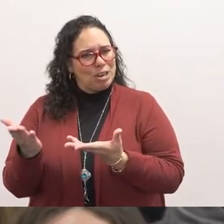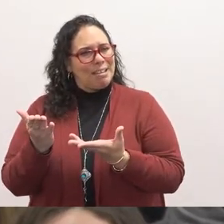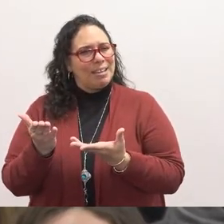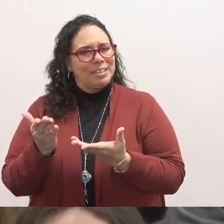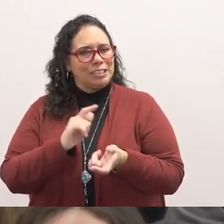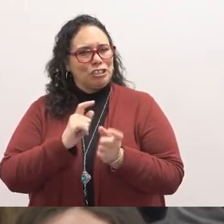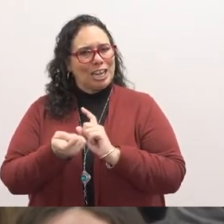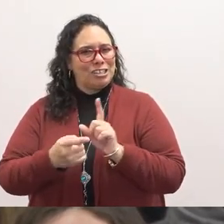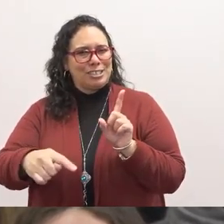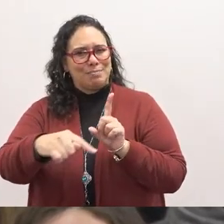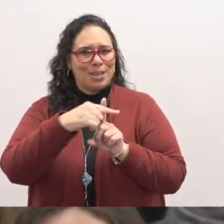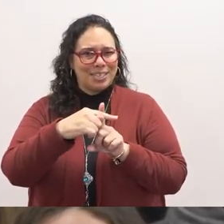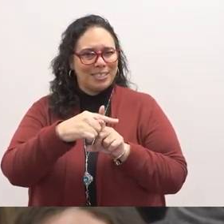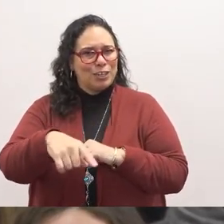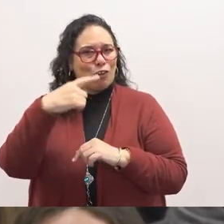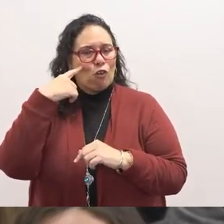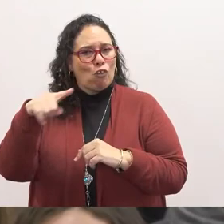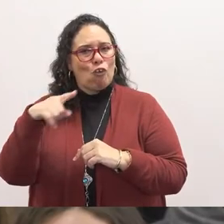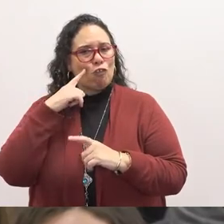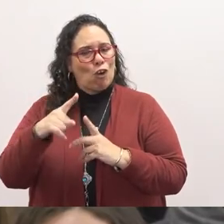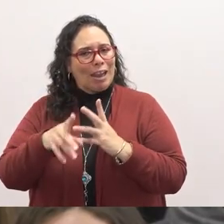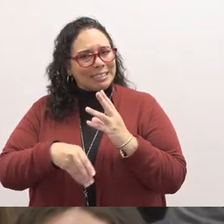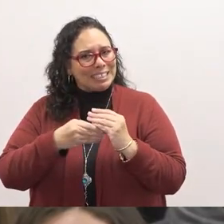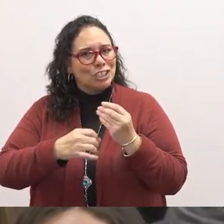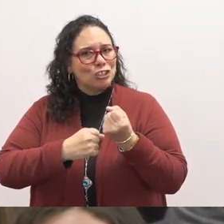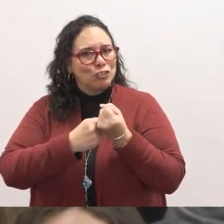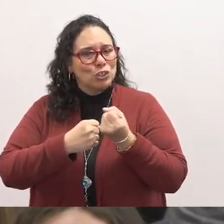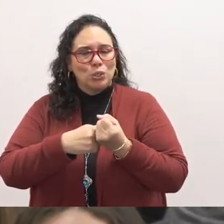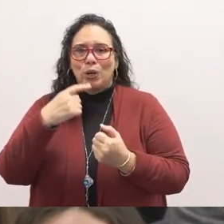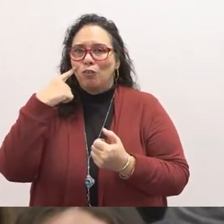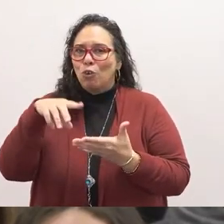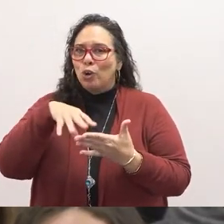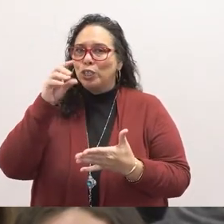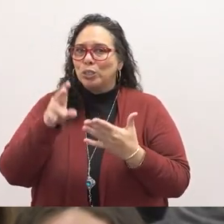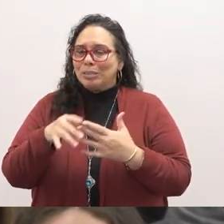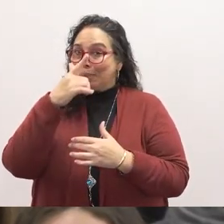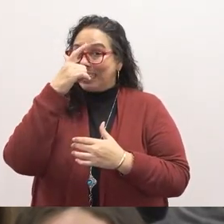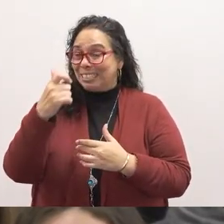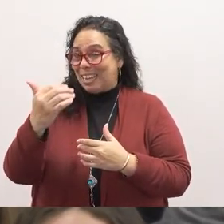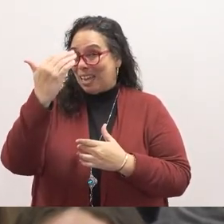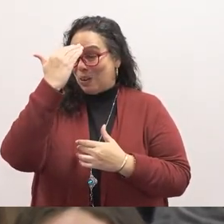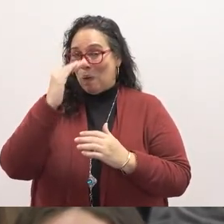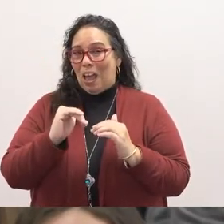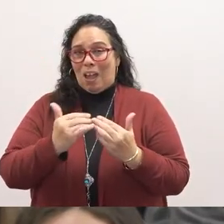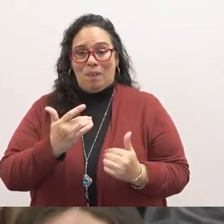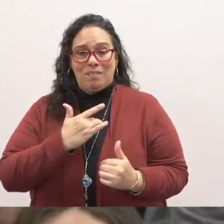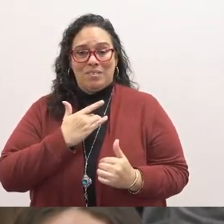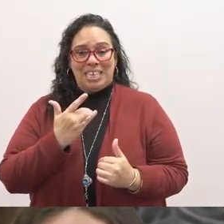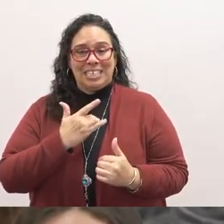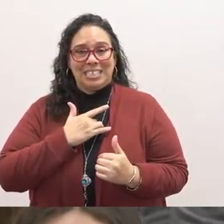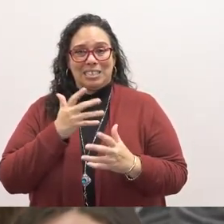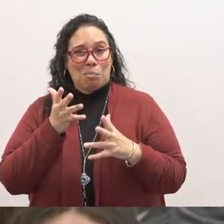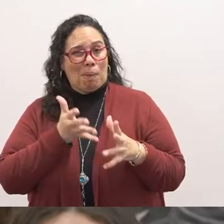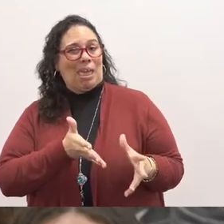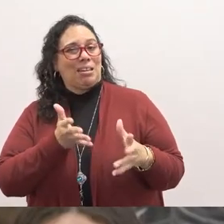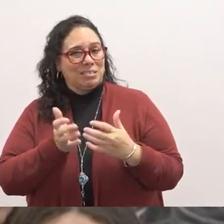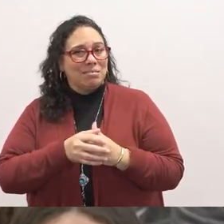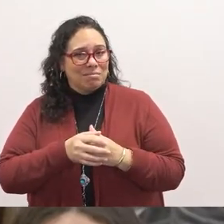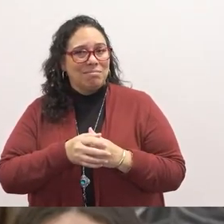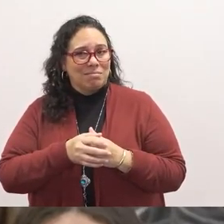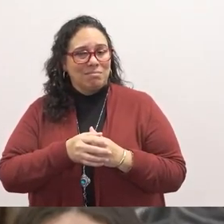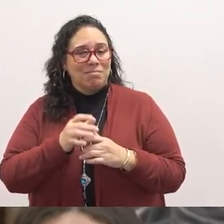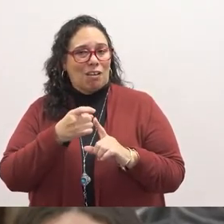change, a positive change for additional support for students, because I know what it's like to feel abandoned, basically,